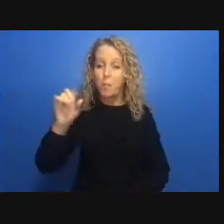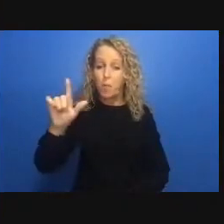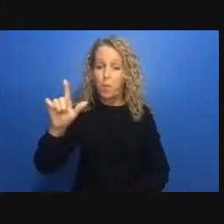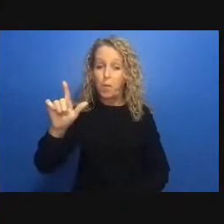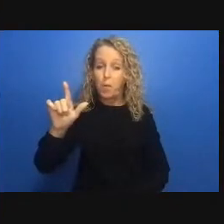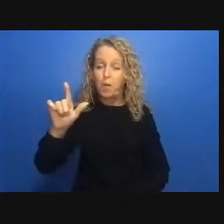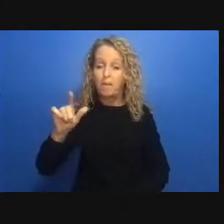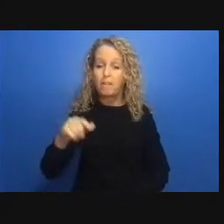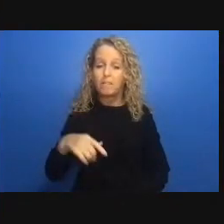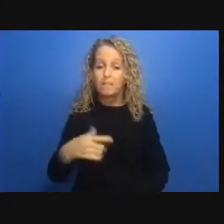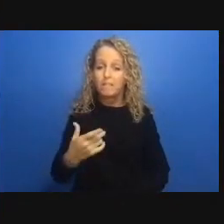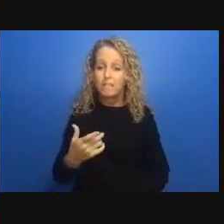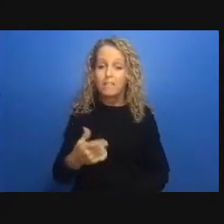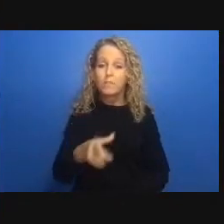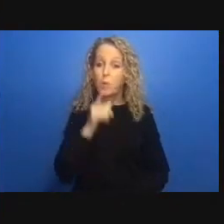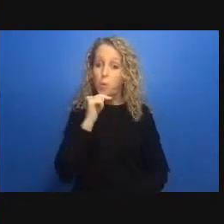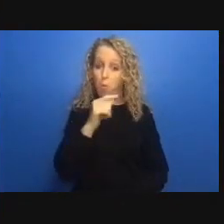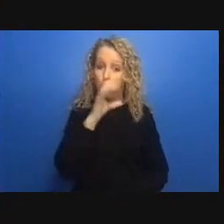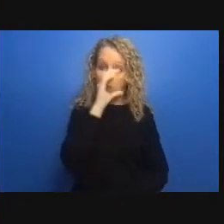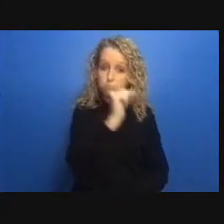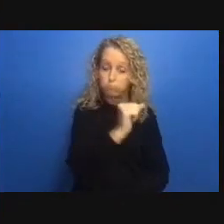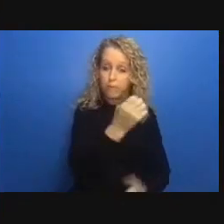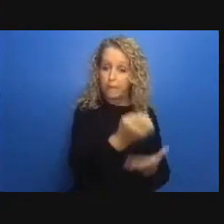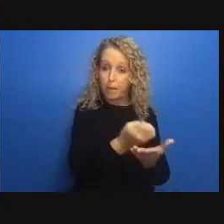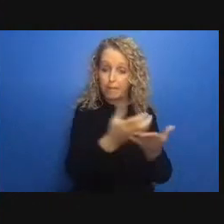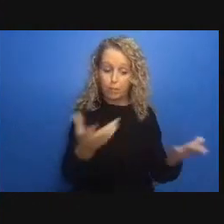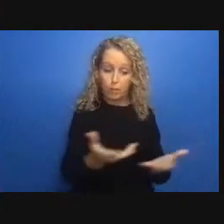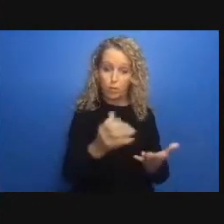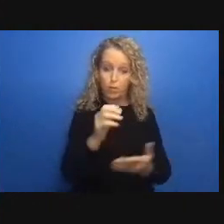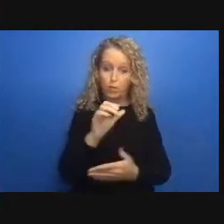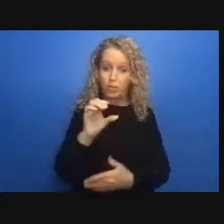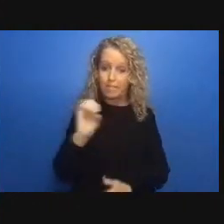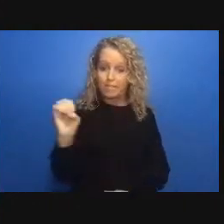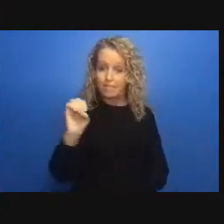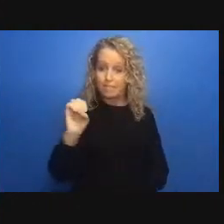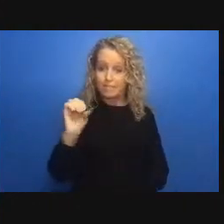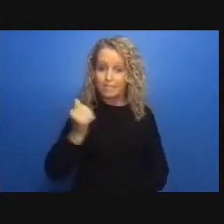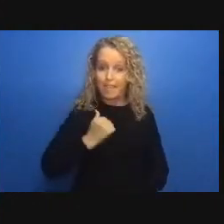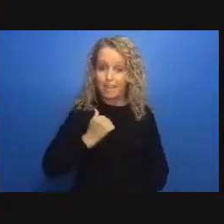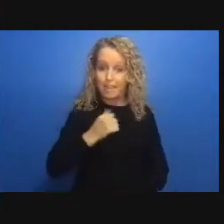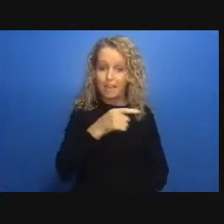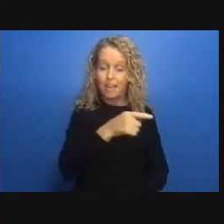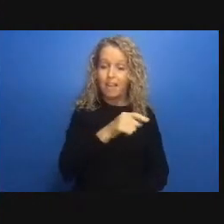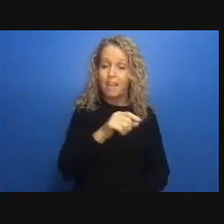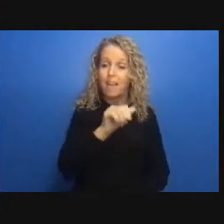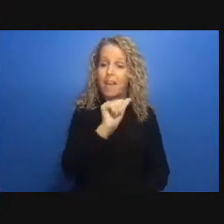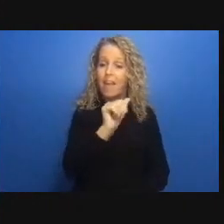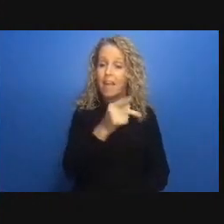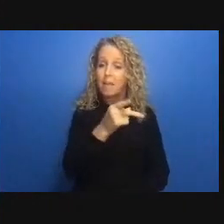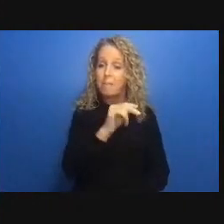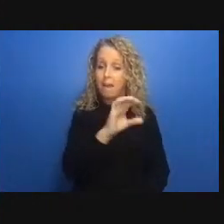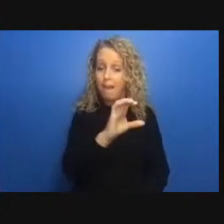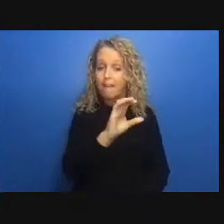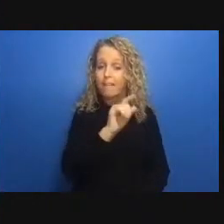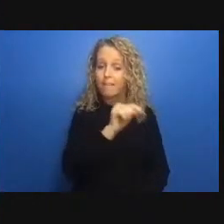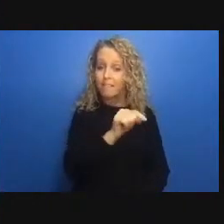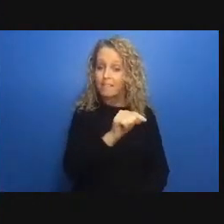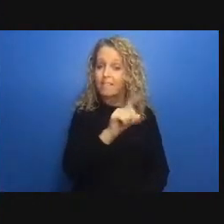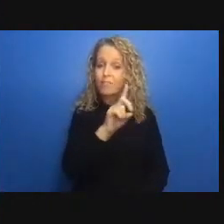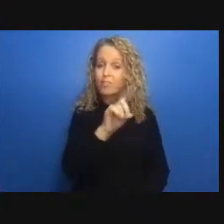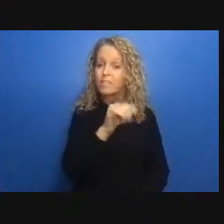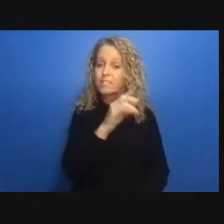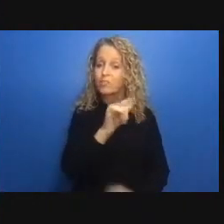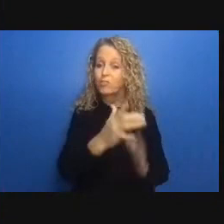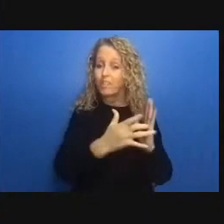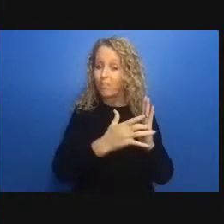that's interested in the economy here in Atlantic Canada that was released by APEC on the digital technology firms.